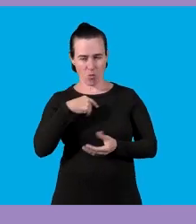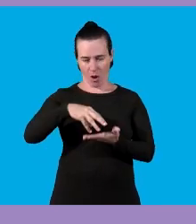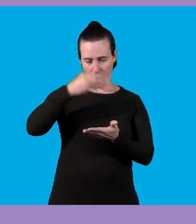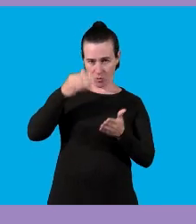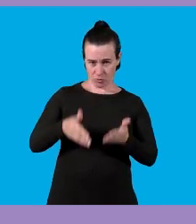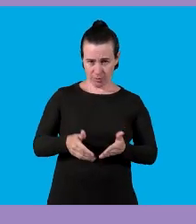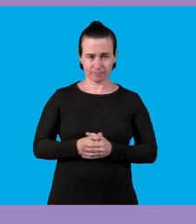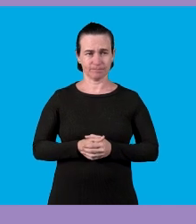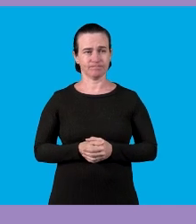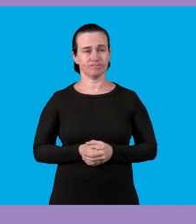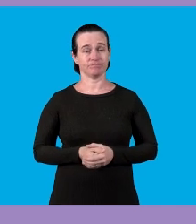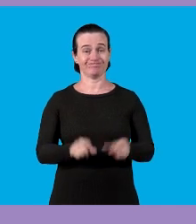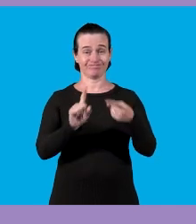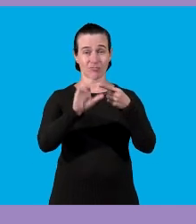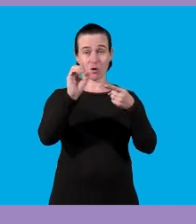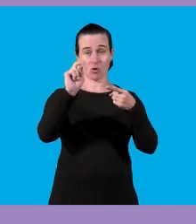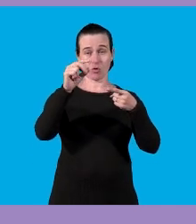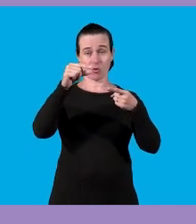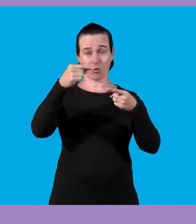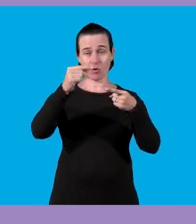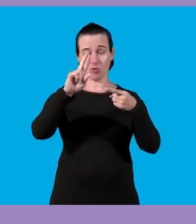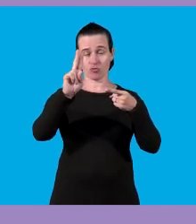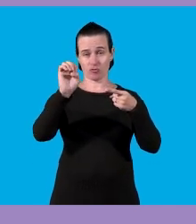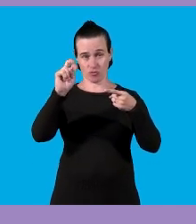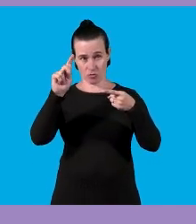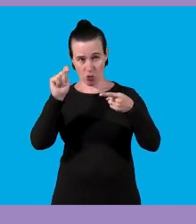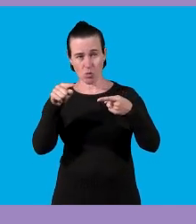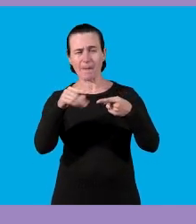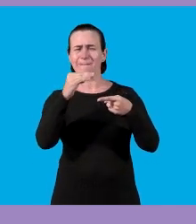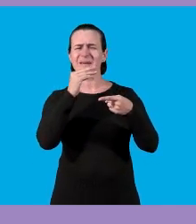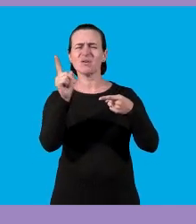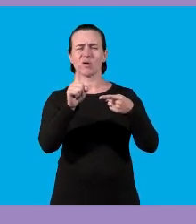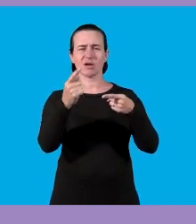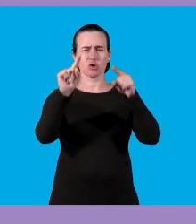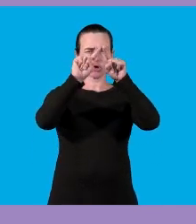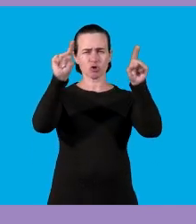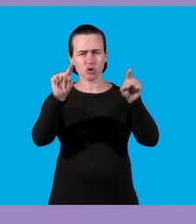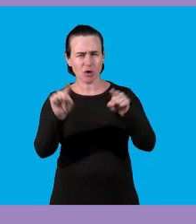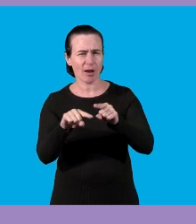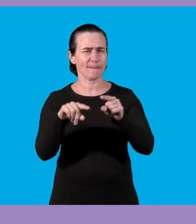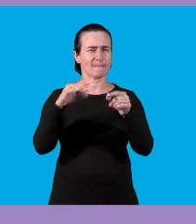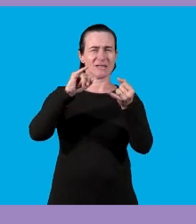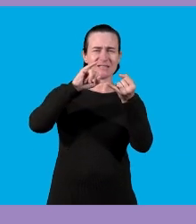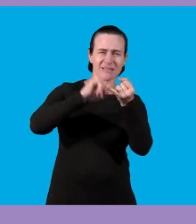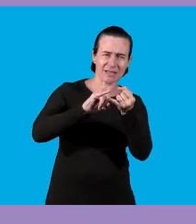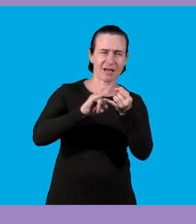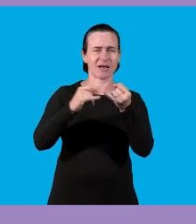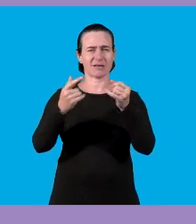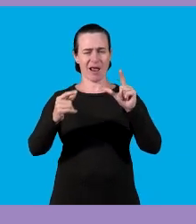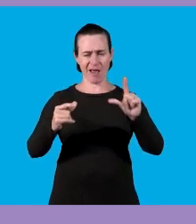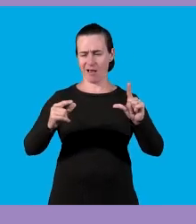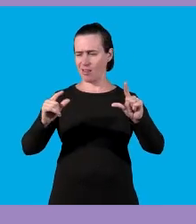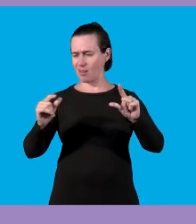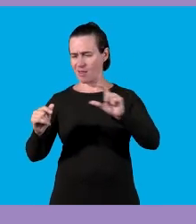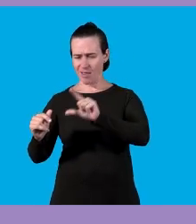this lesson, and they are congruent, meaning that the shapes were the size of the corresponding